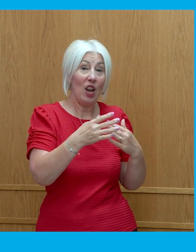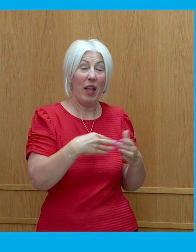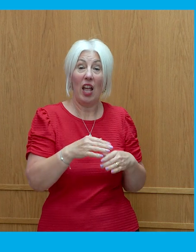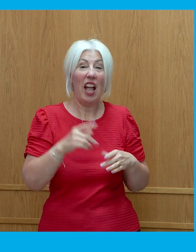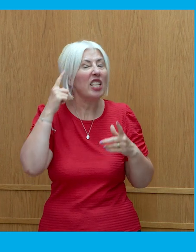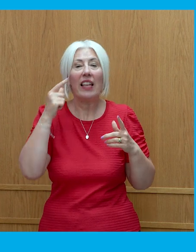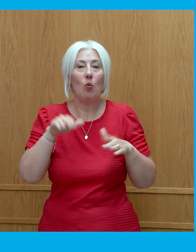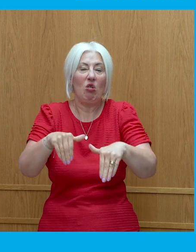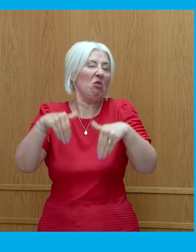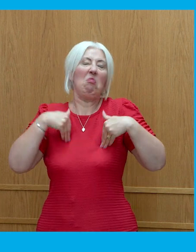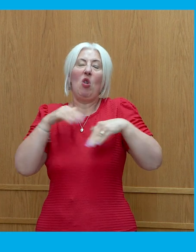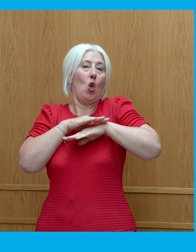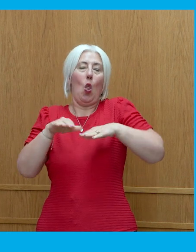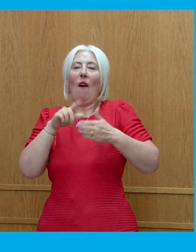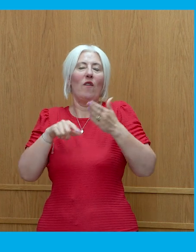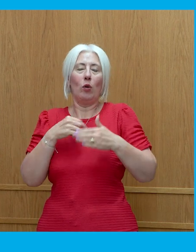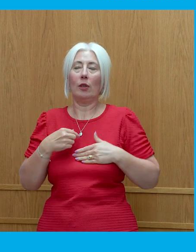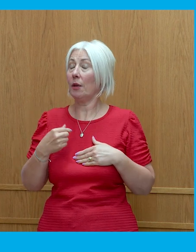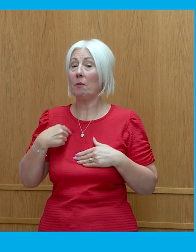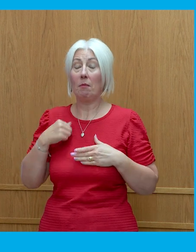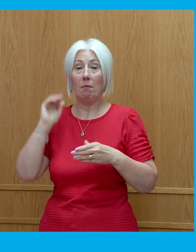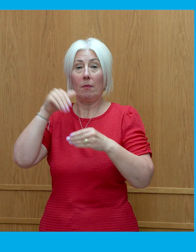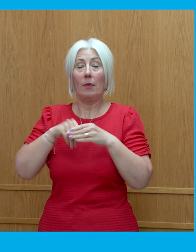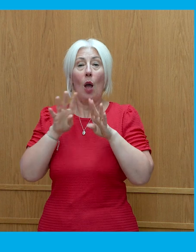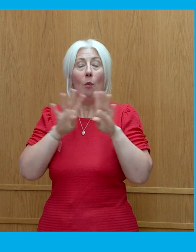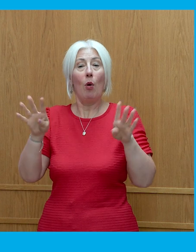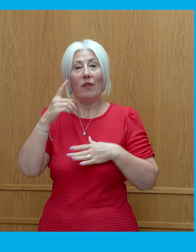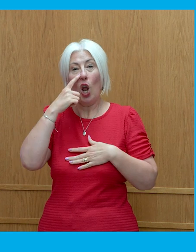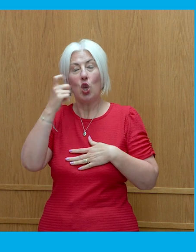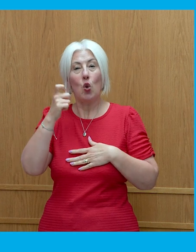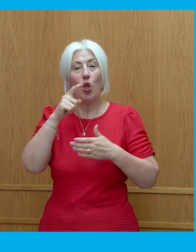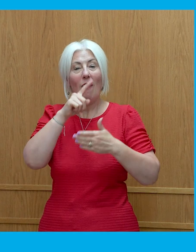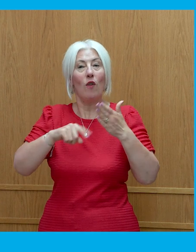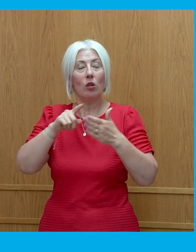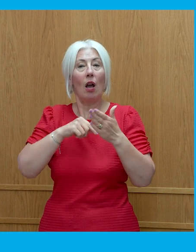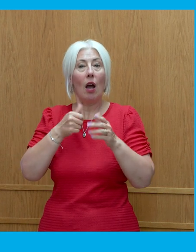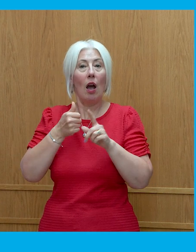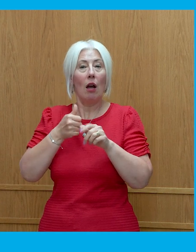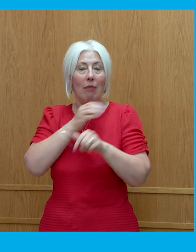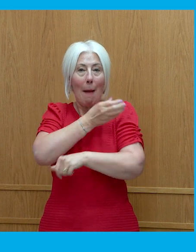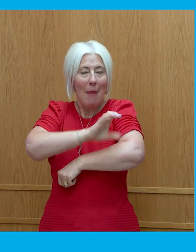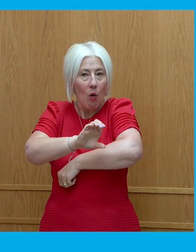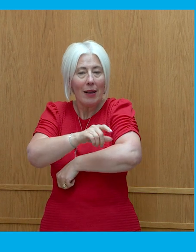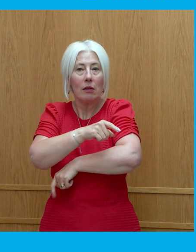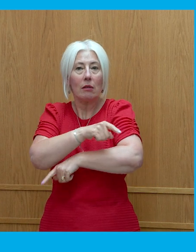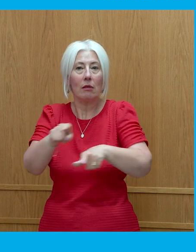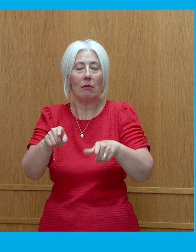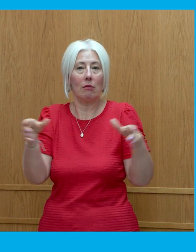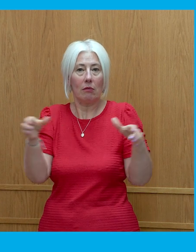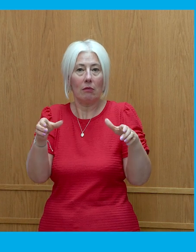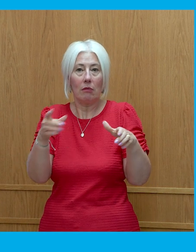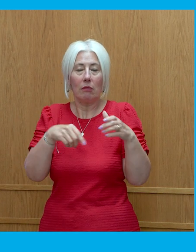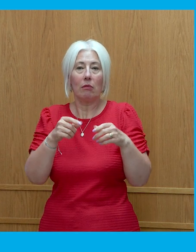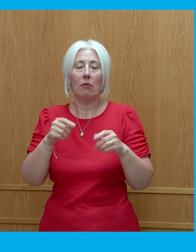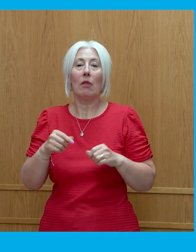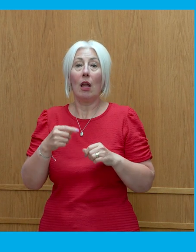No, I served on the board of a youth voter empowerment organization called Empower the People, which came into